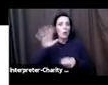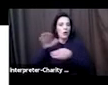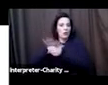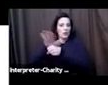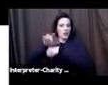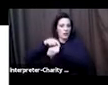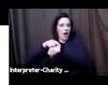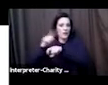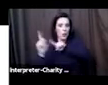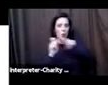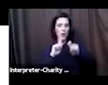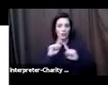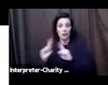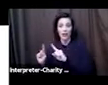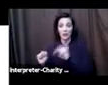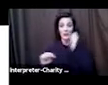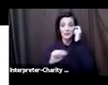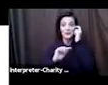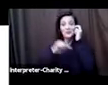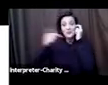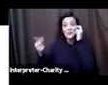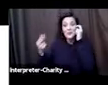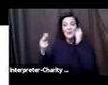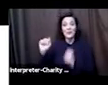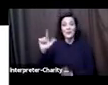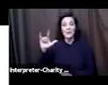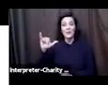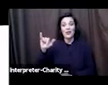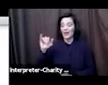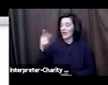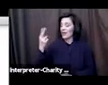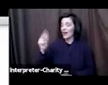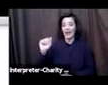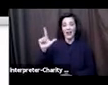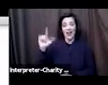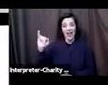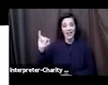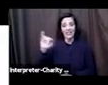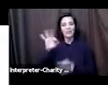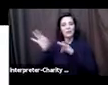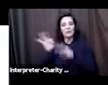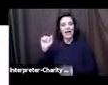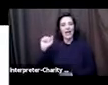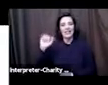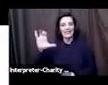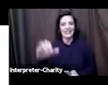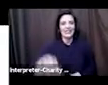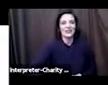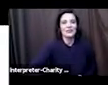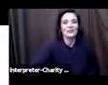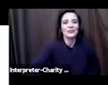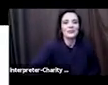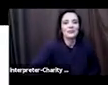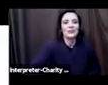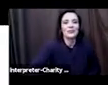end. All right, and now I'm going to pass it over to Haley to talk about AAC. Okay, so on the next few slides, we're going to talk